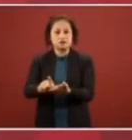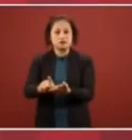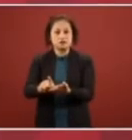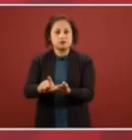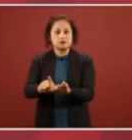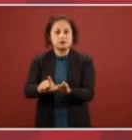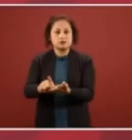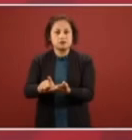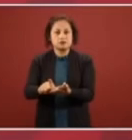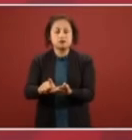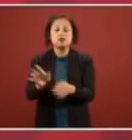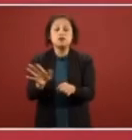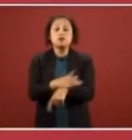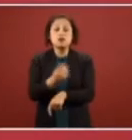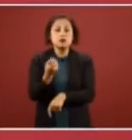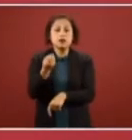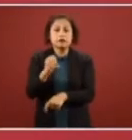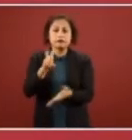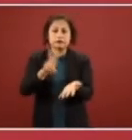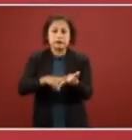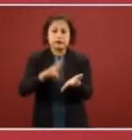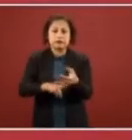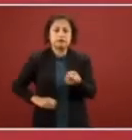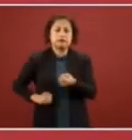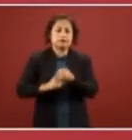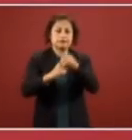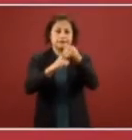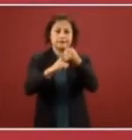of principles.